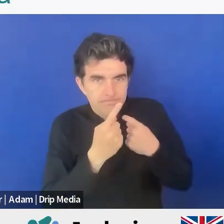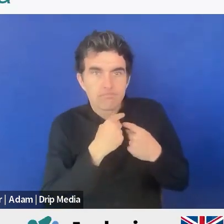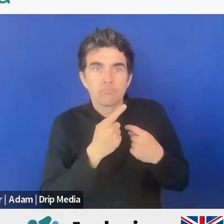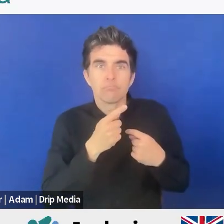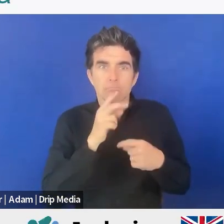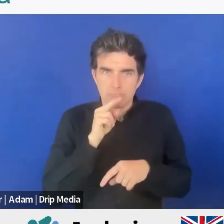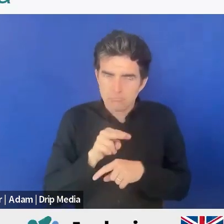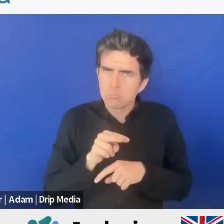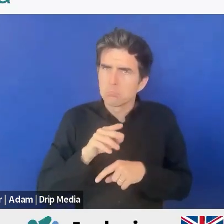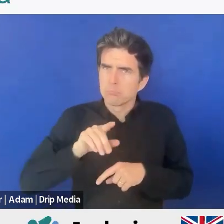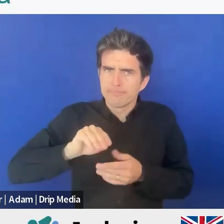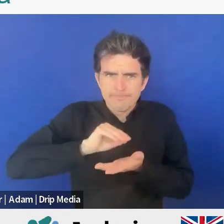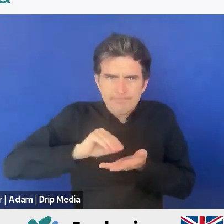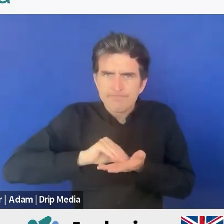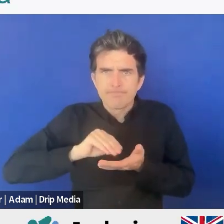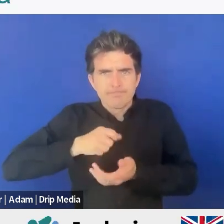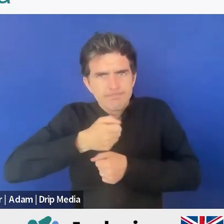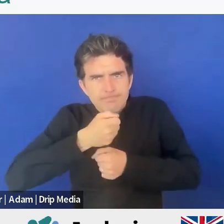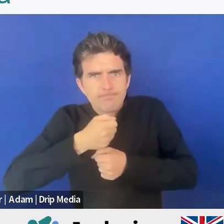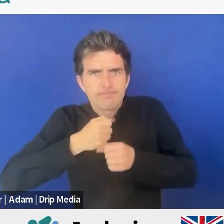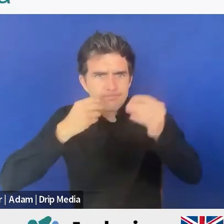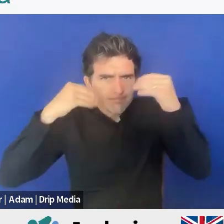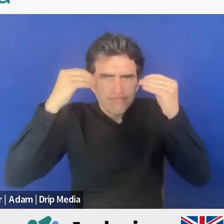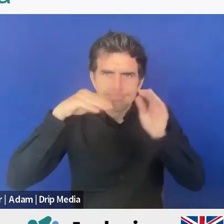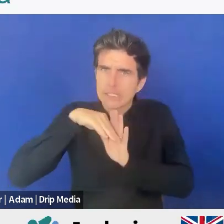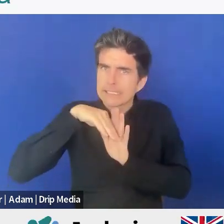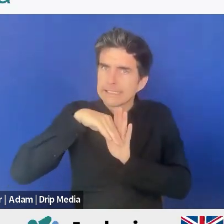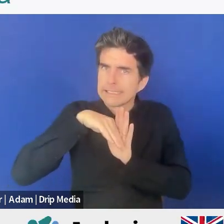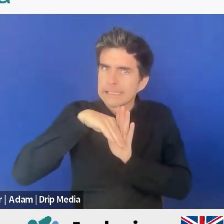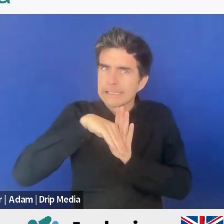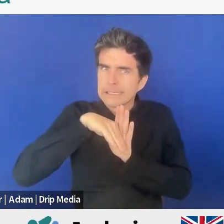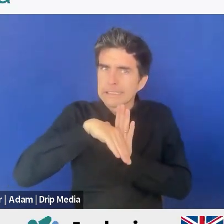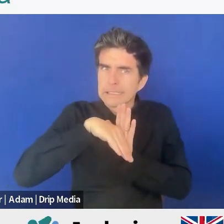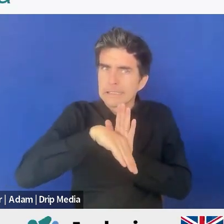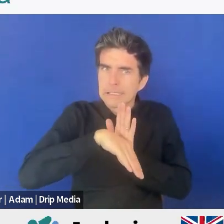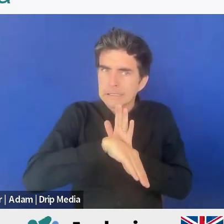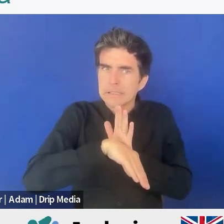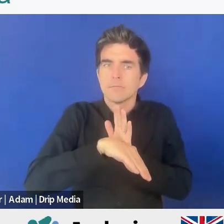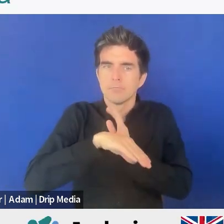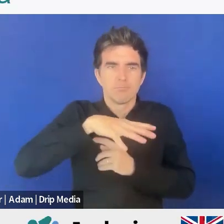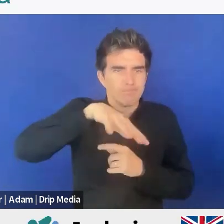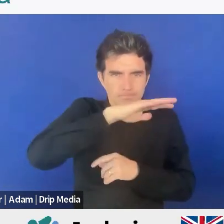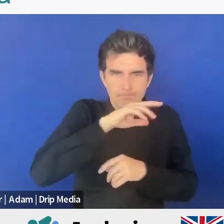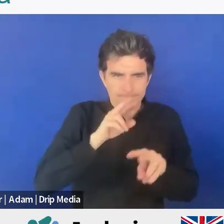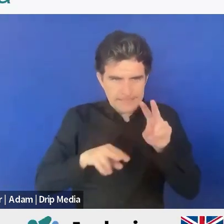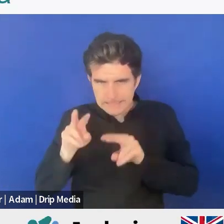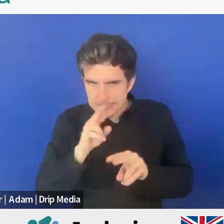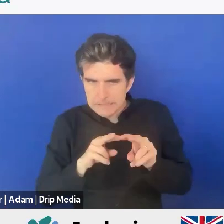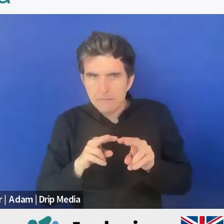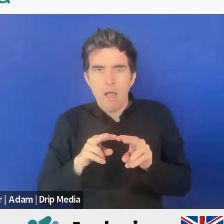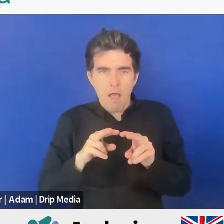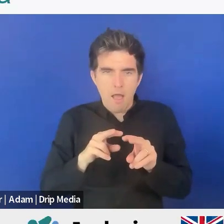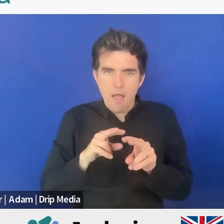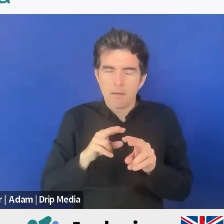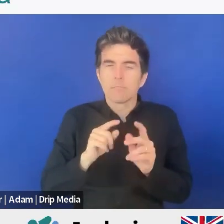in and they visited the father, and then they explained the condition of his daughter, as well as so